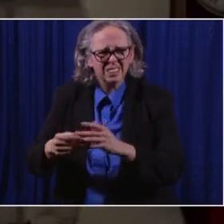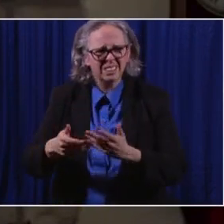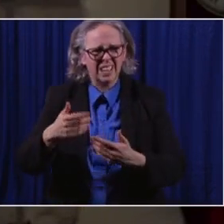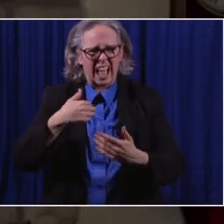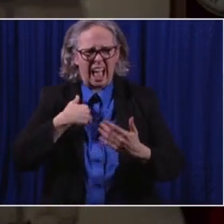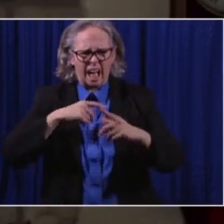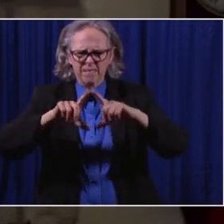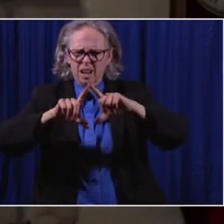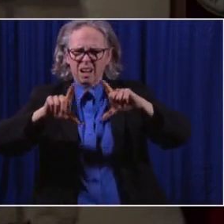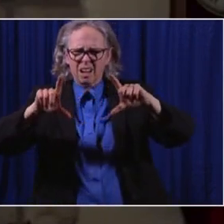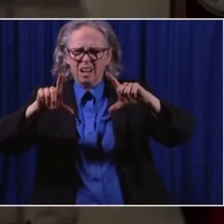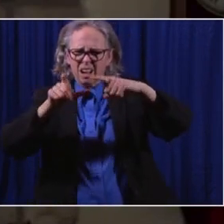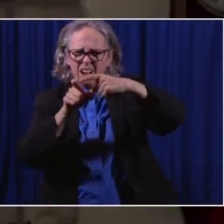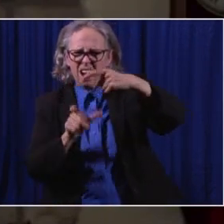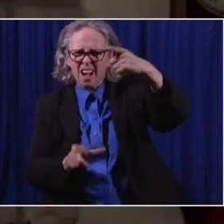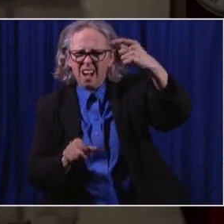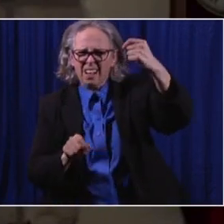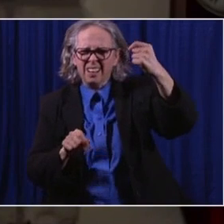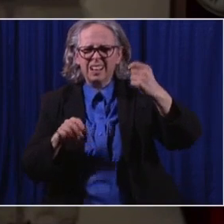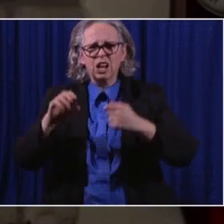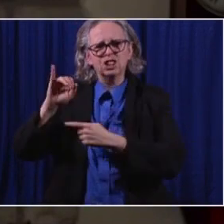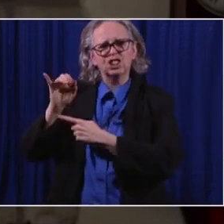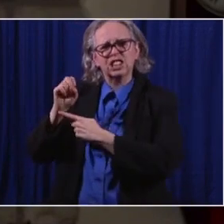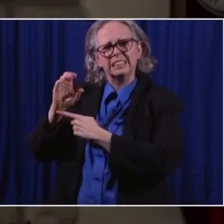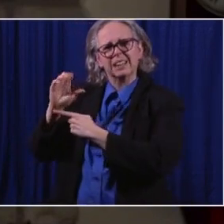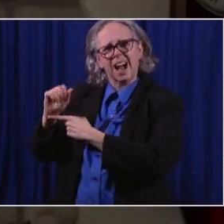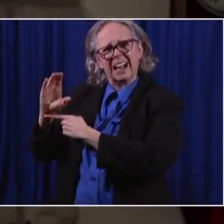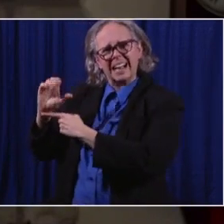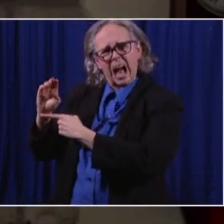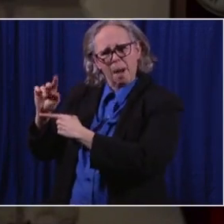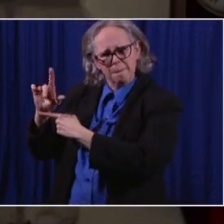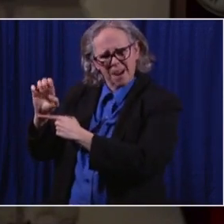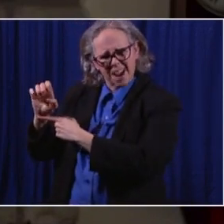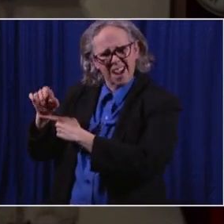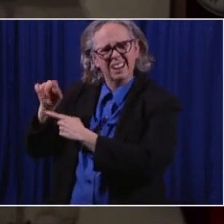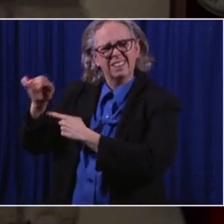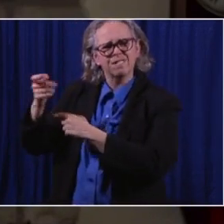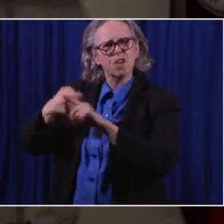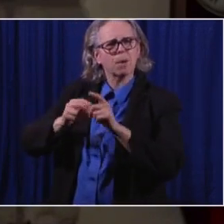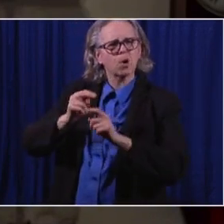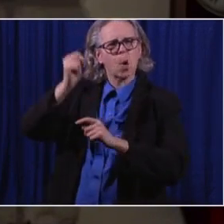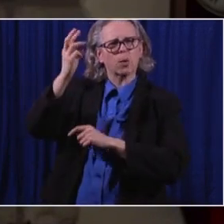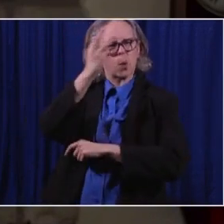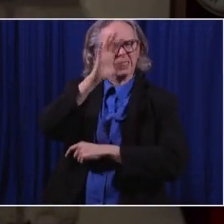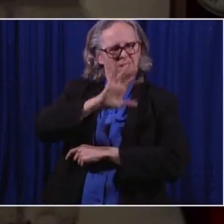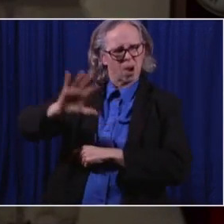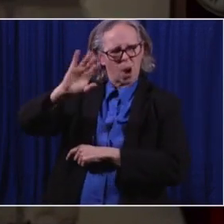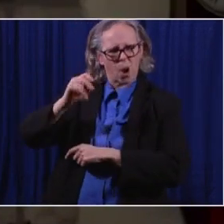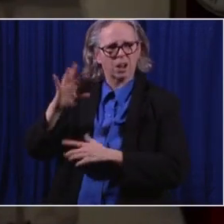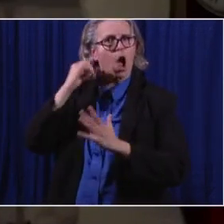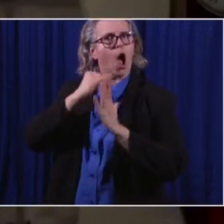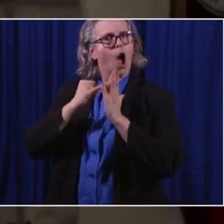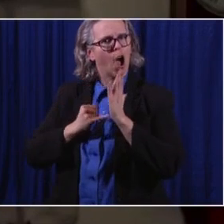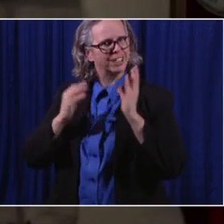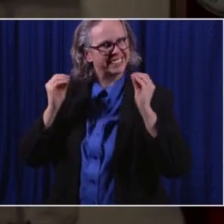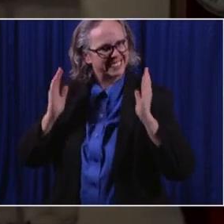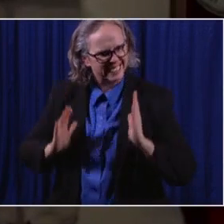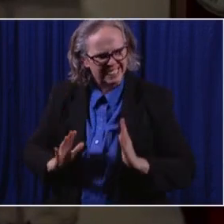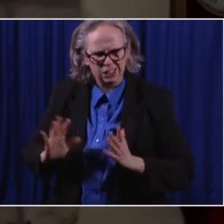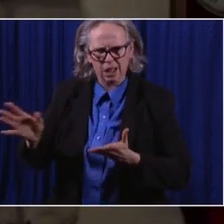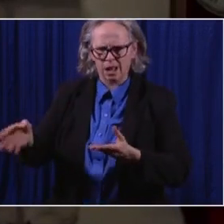It's from Jessica Cable in Northwest Ohio, who is an artist, art teacher. And